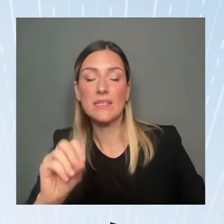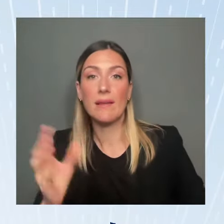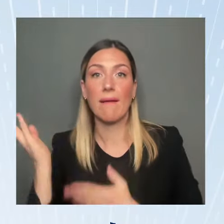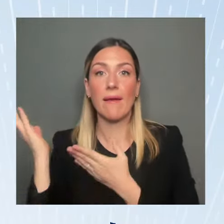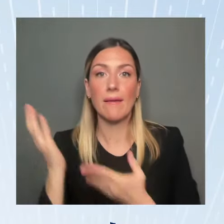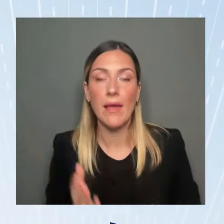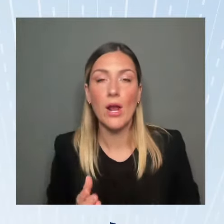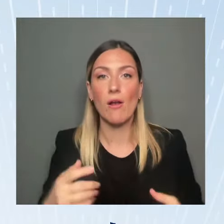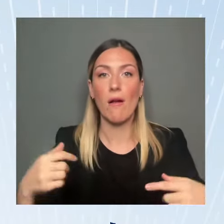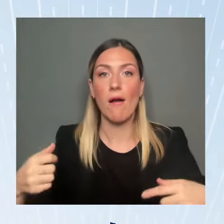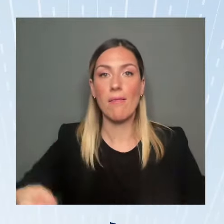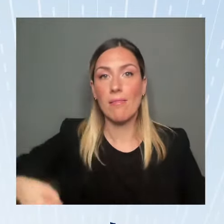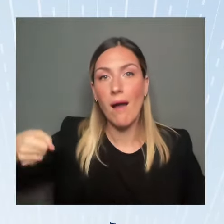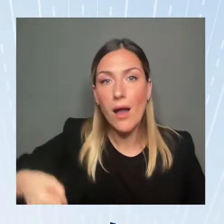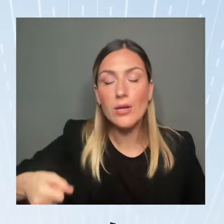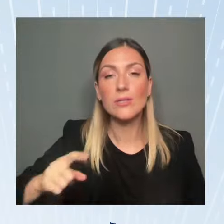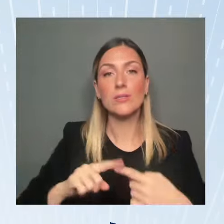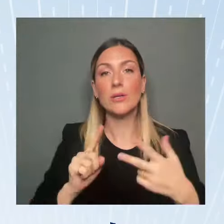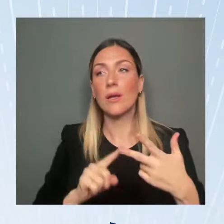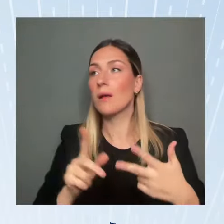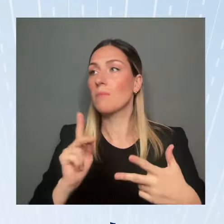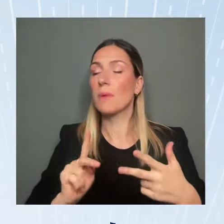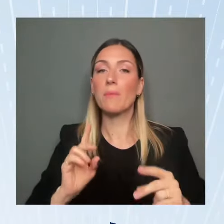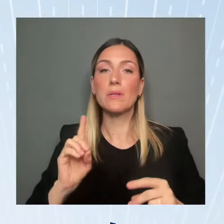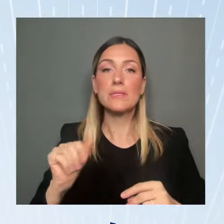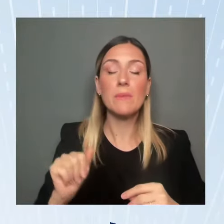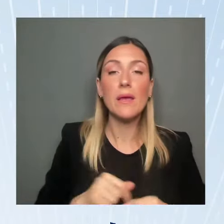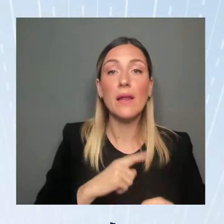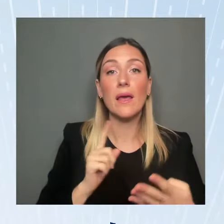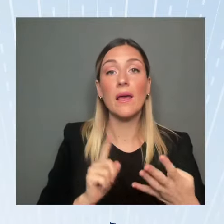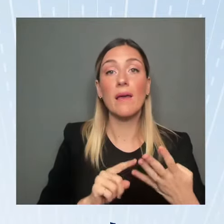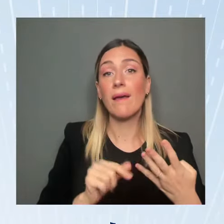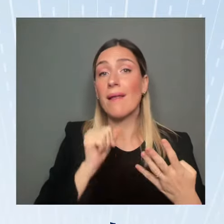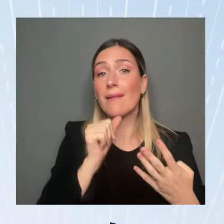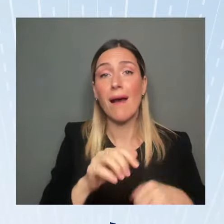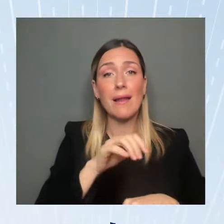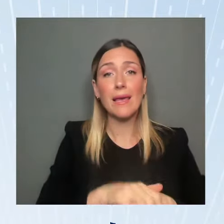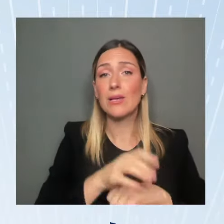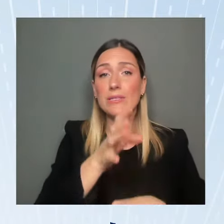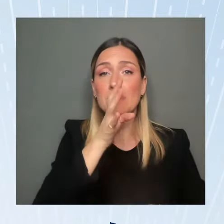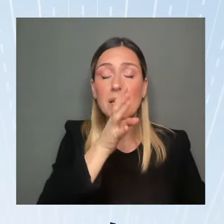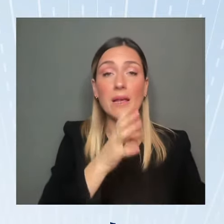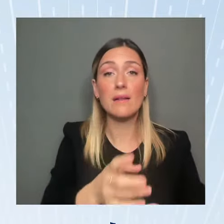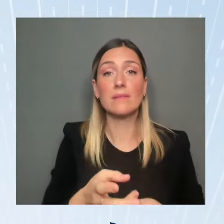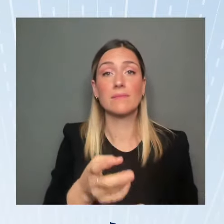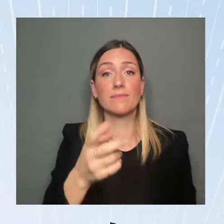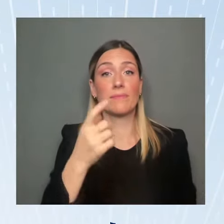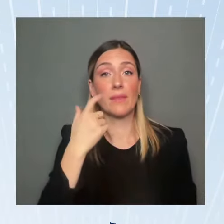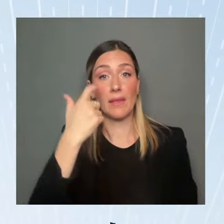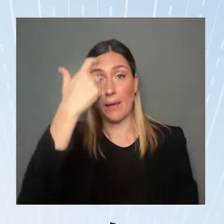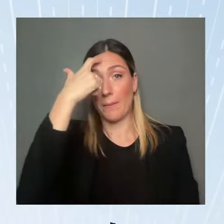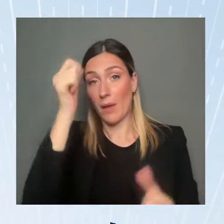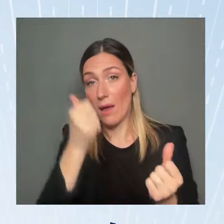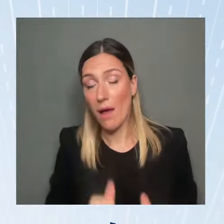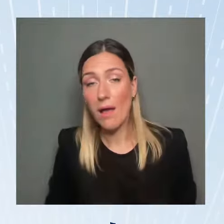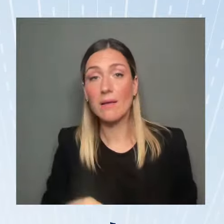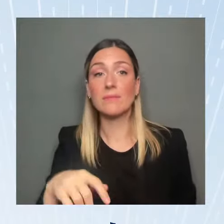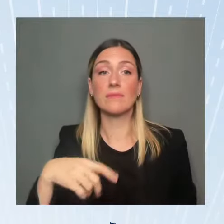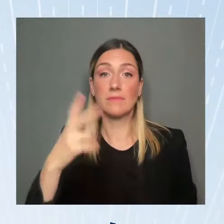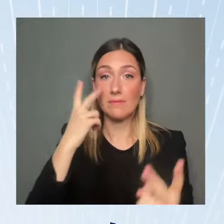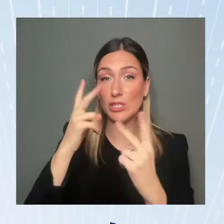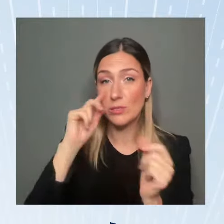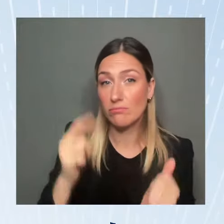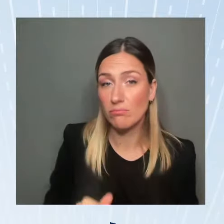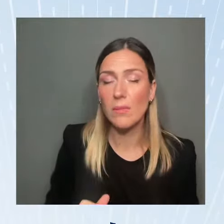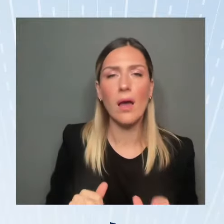disability, nobody that didn't speak English, and nobody that didn't have a cognitive or a vision disability. So it's like, well, that's not realistic.